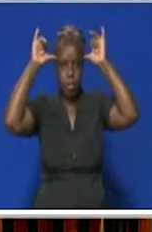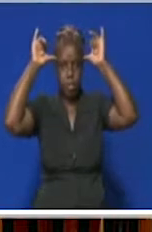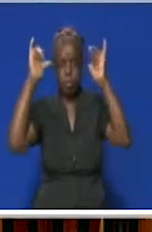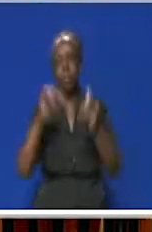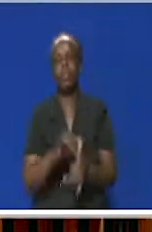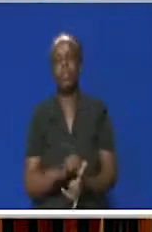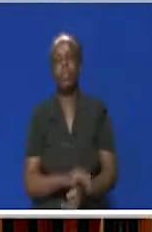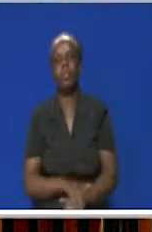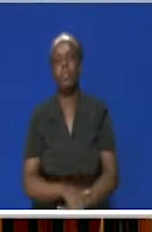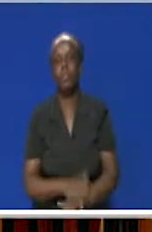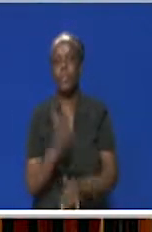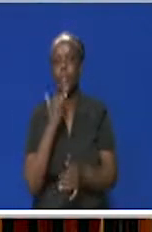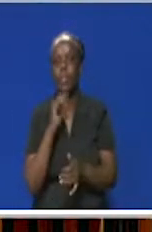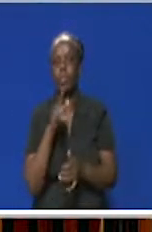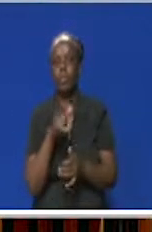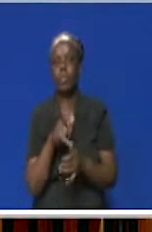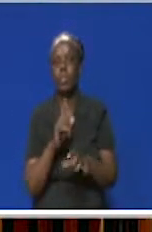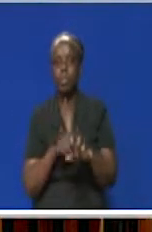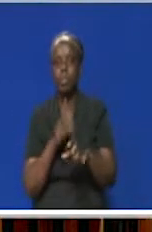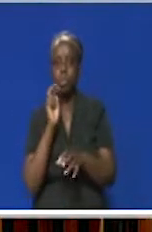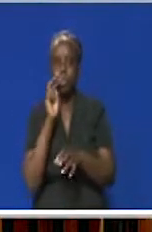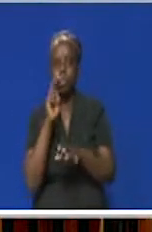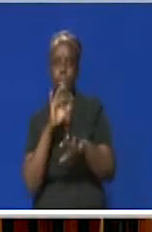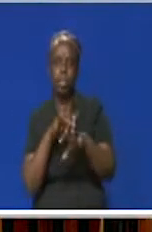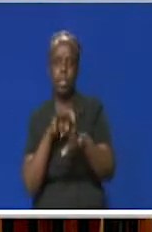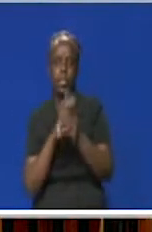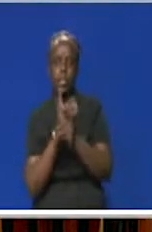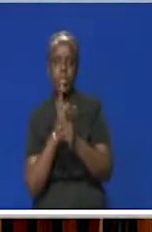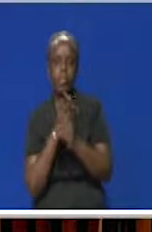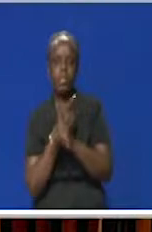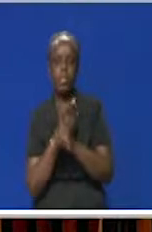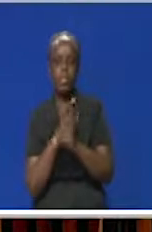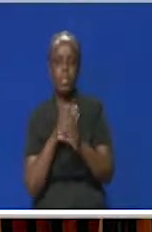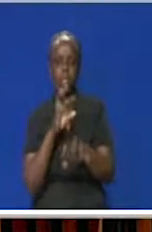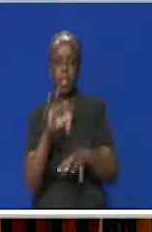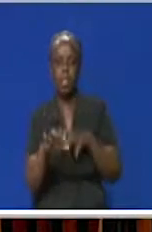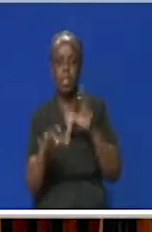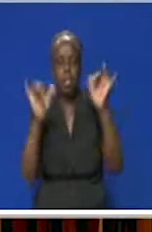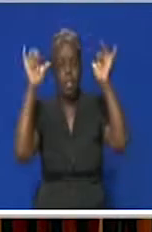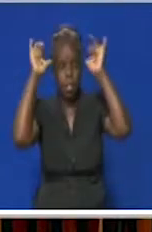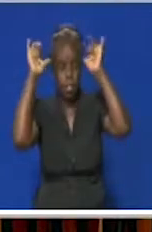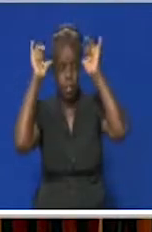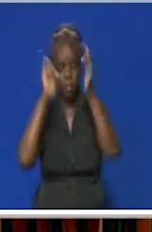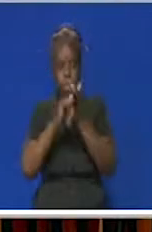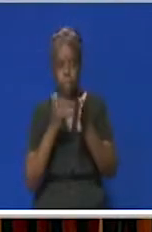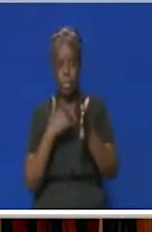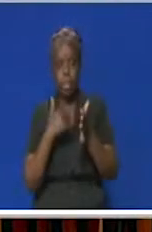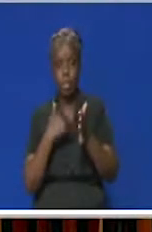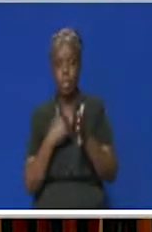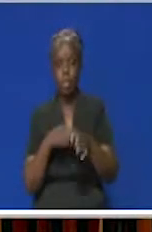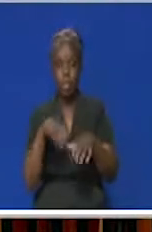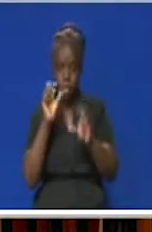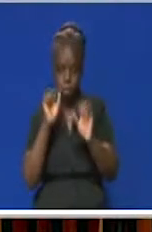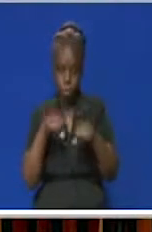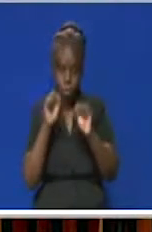cattle. I want you, when you look at different cattle that we have, you are able to